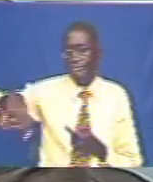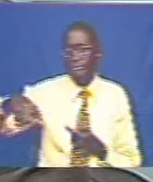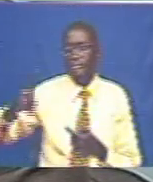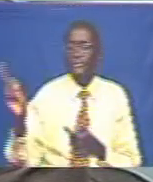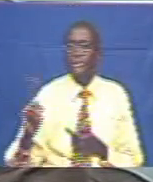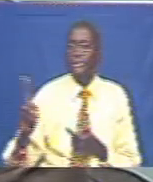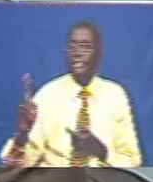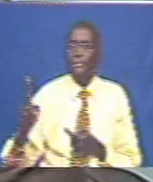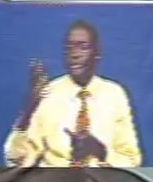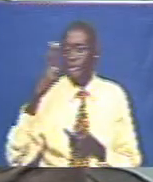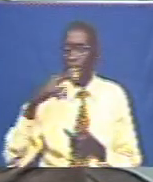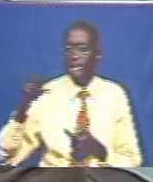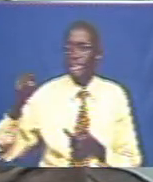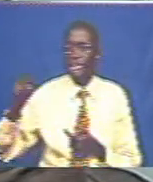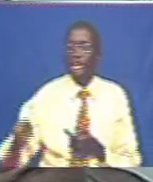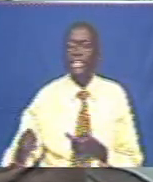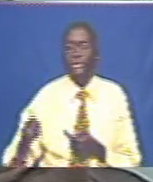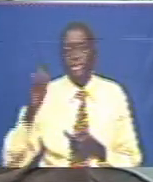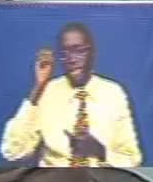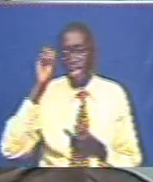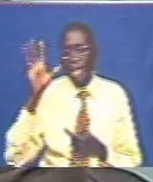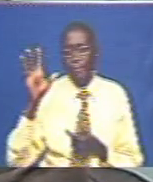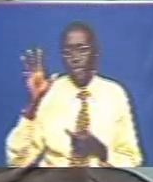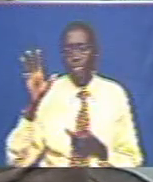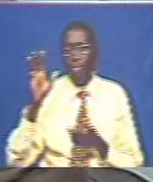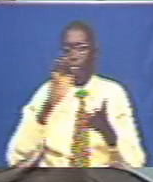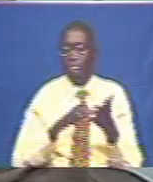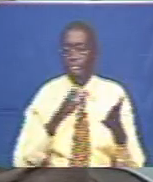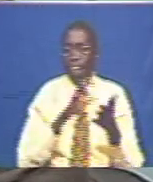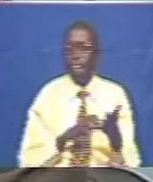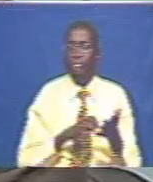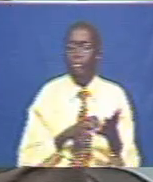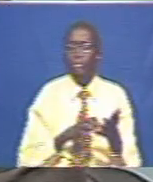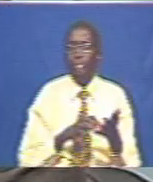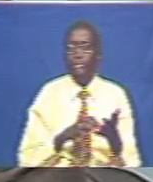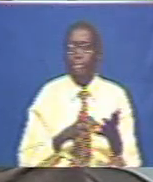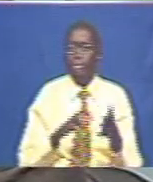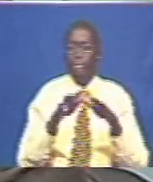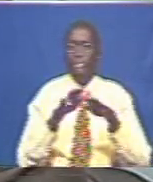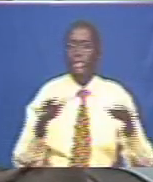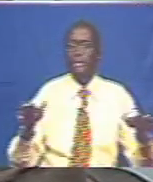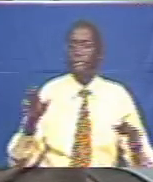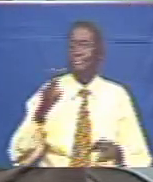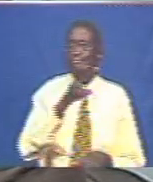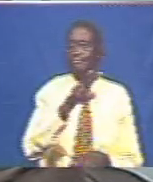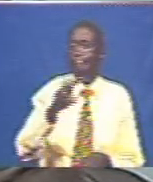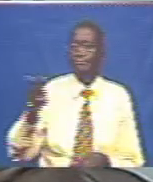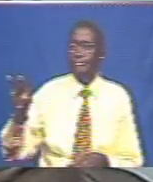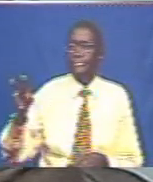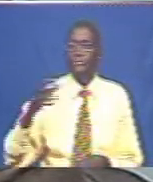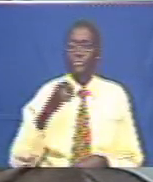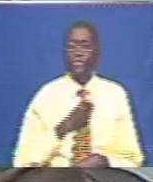the way to Kajiado, Kiambu, and Machakos, the land that you see, most of it is